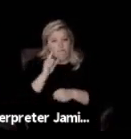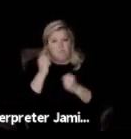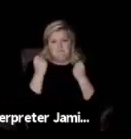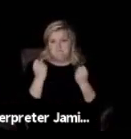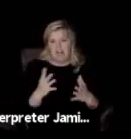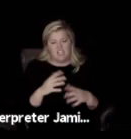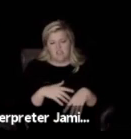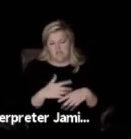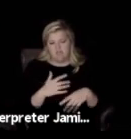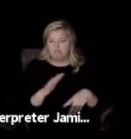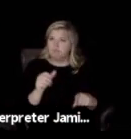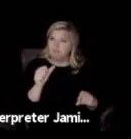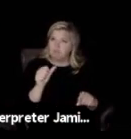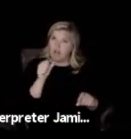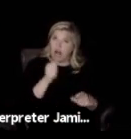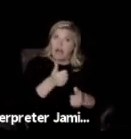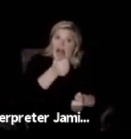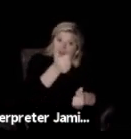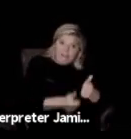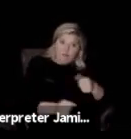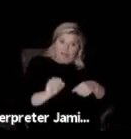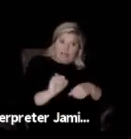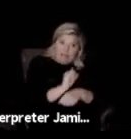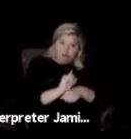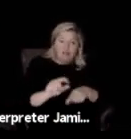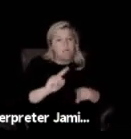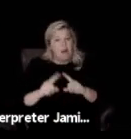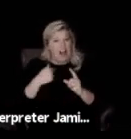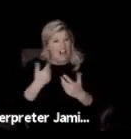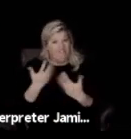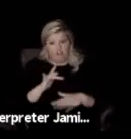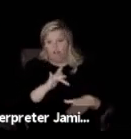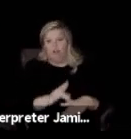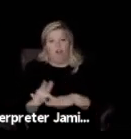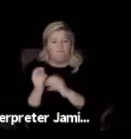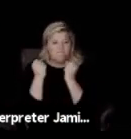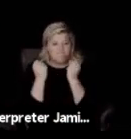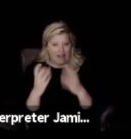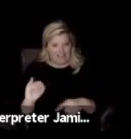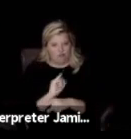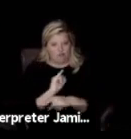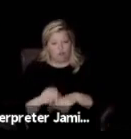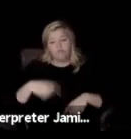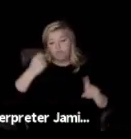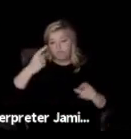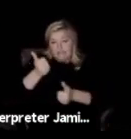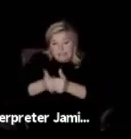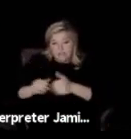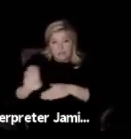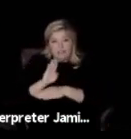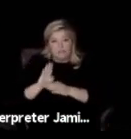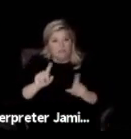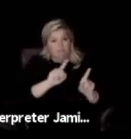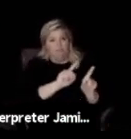not every industry, but a lot of the industries out there. Every business is different. I share with you, I've worked with